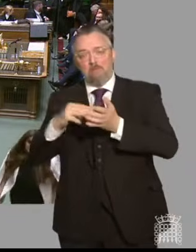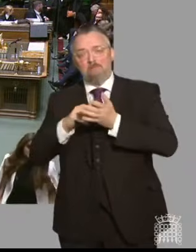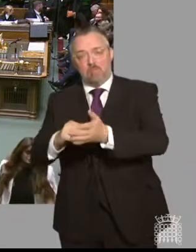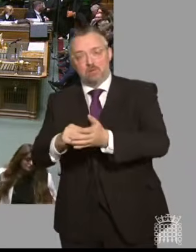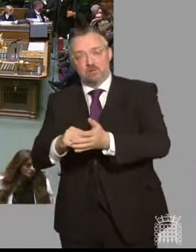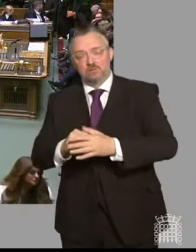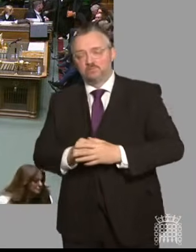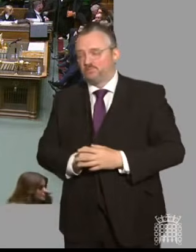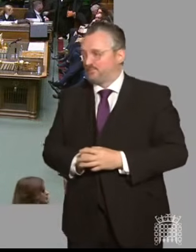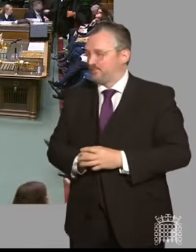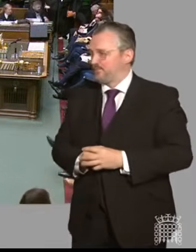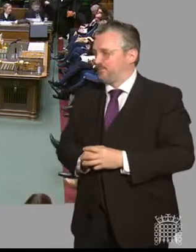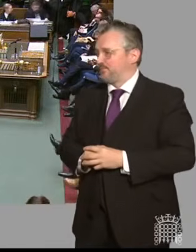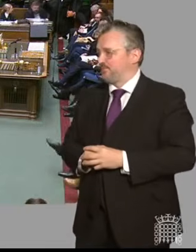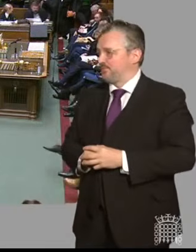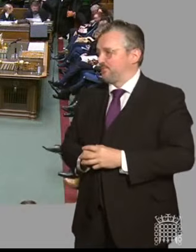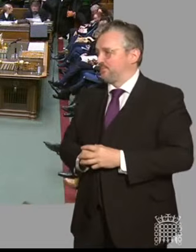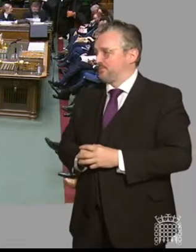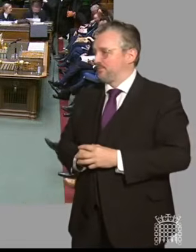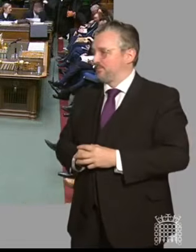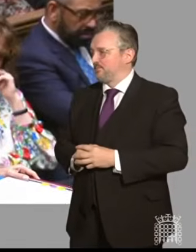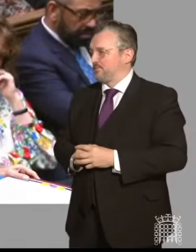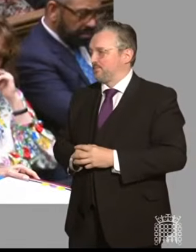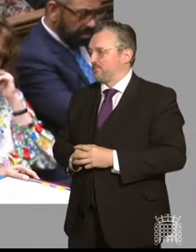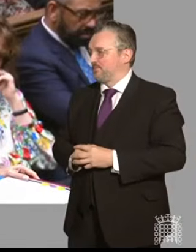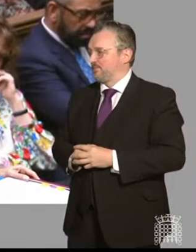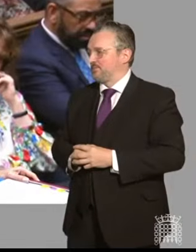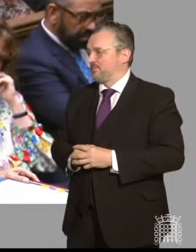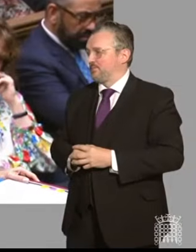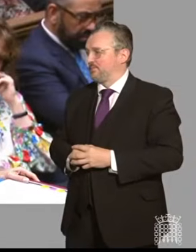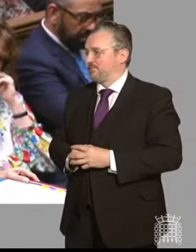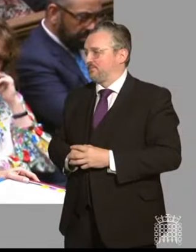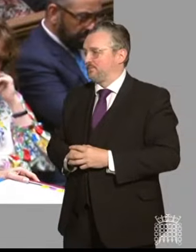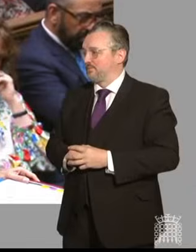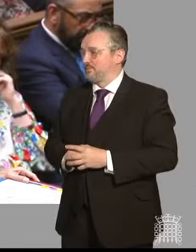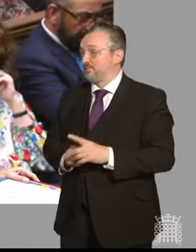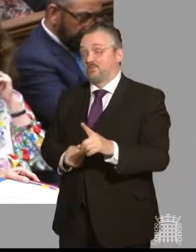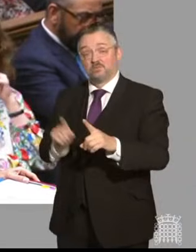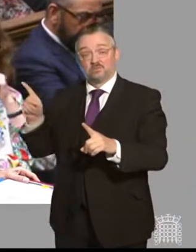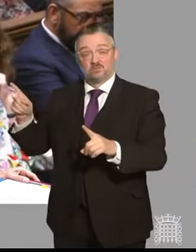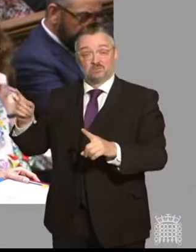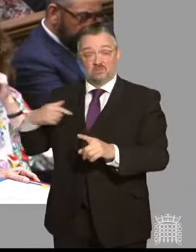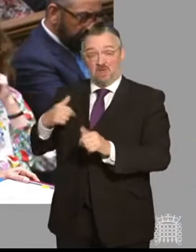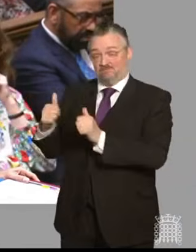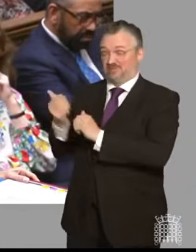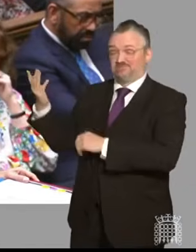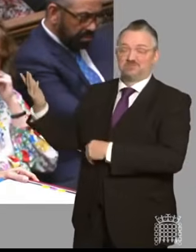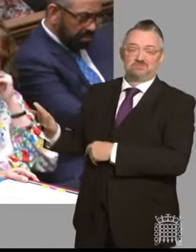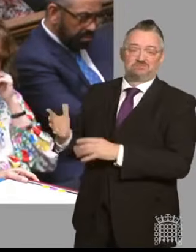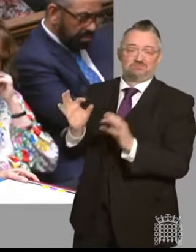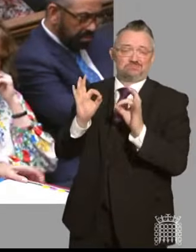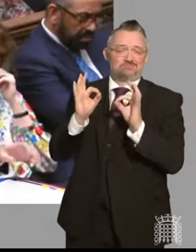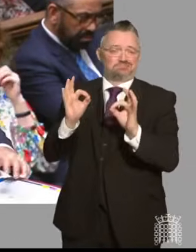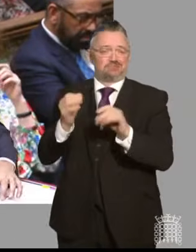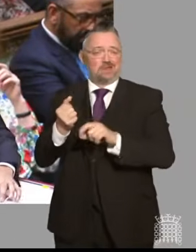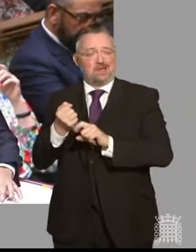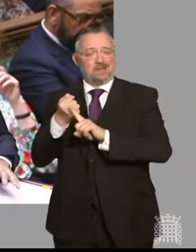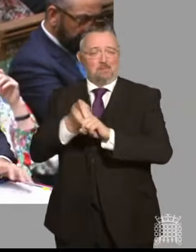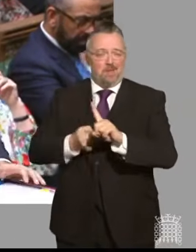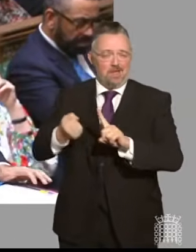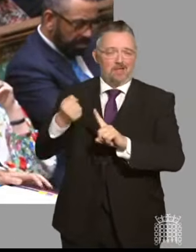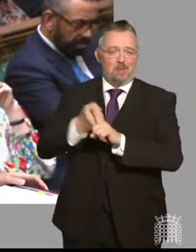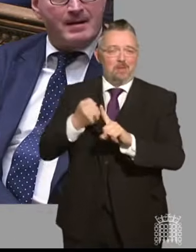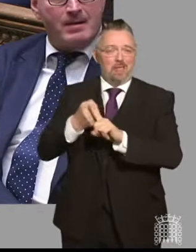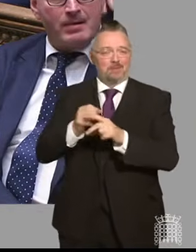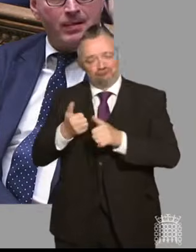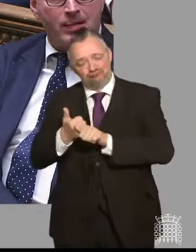My honourable friend is an excellent campaigner on behalf of her local farming community, and I know that she's been working hard with Gareth Wyn-Jones